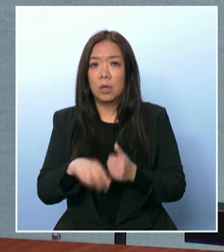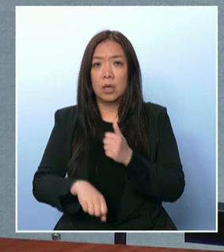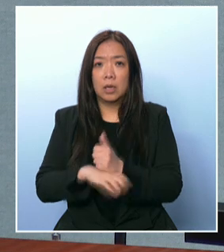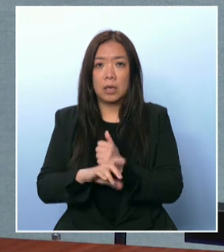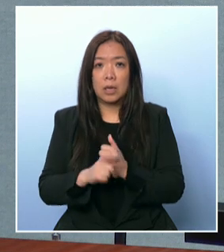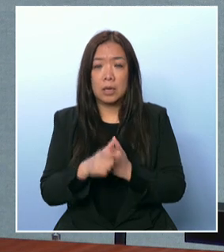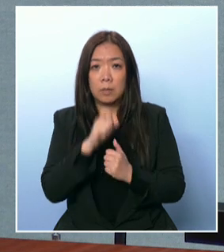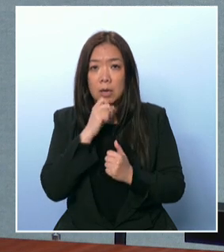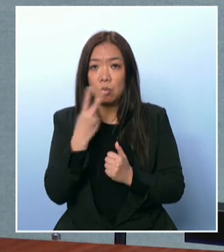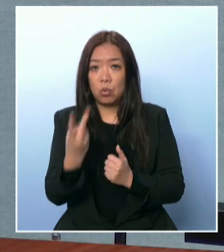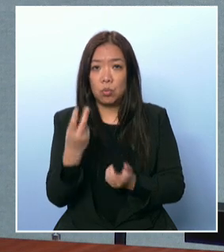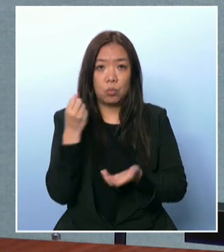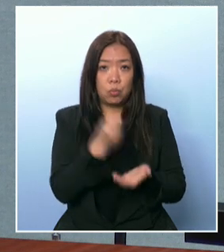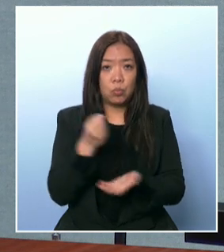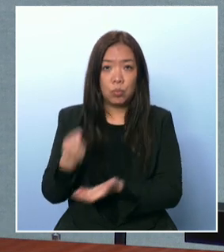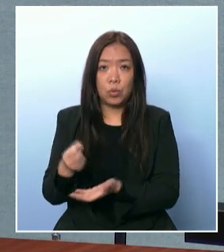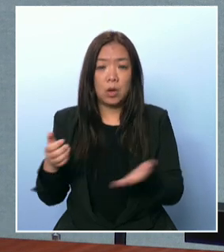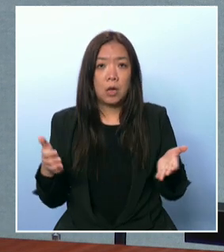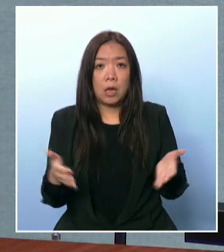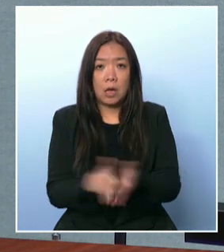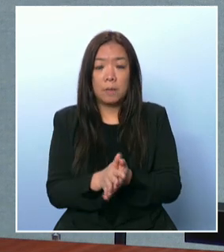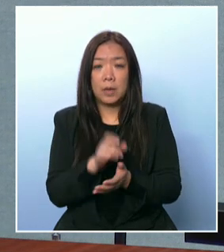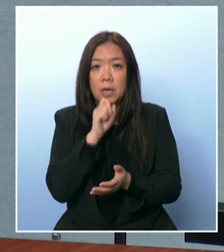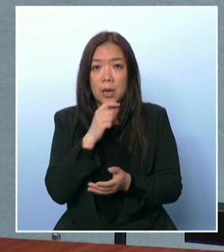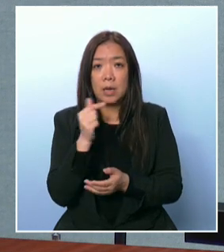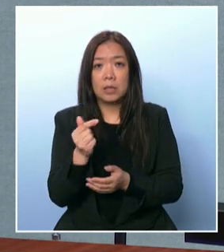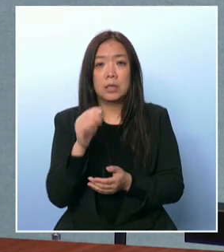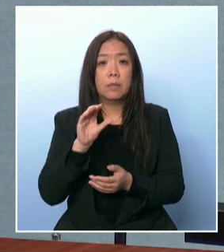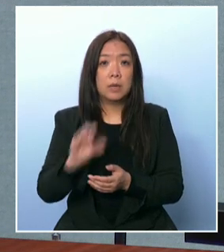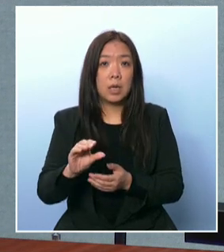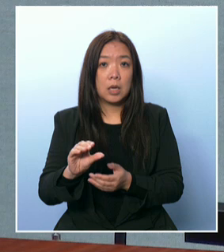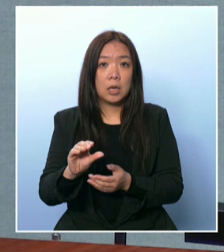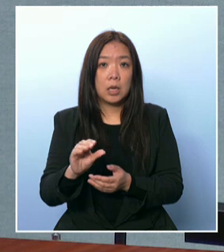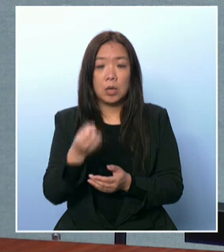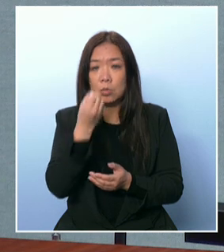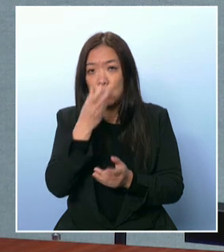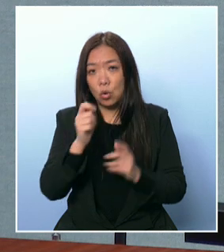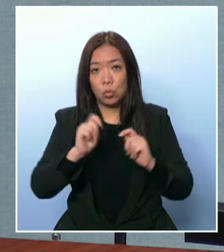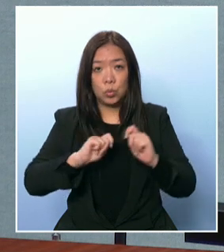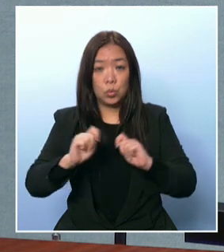So there were 2 rounds of injections, but there is only a total of 1 billion Hong Kong dollars.